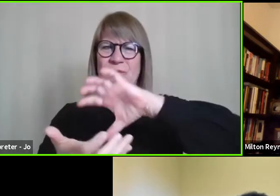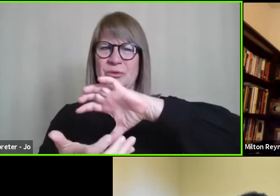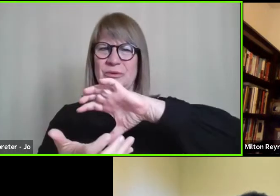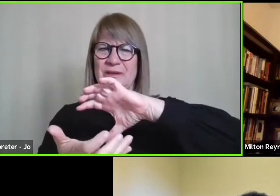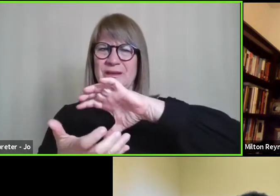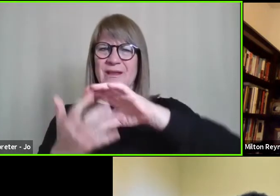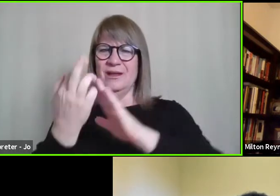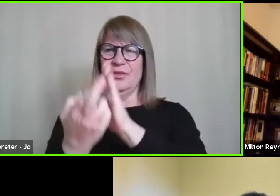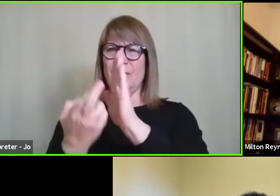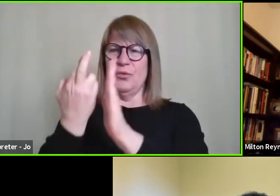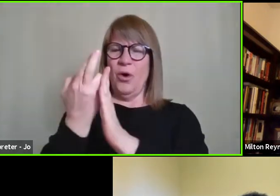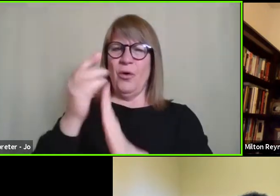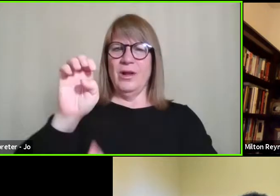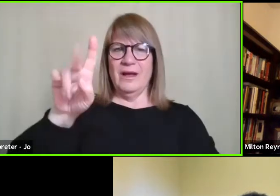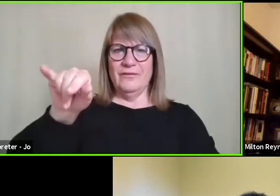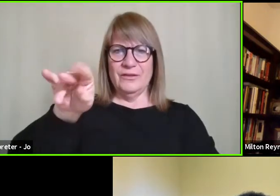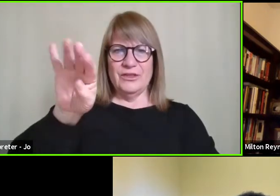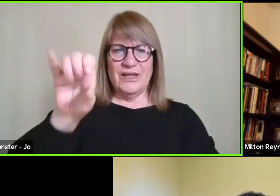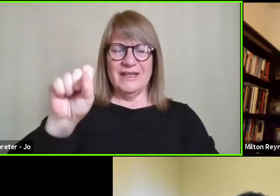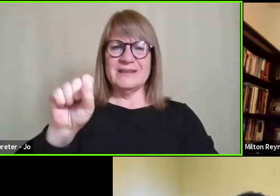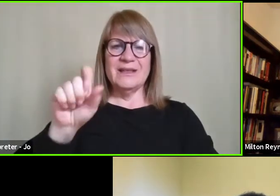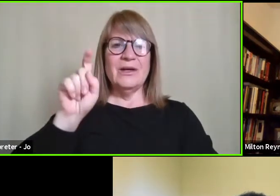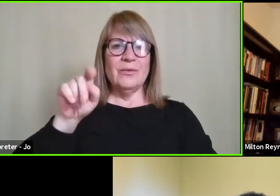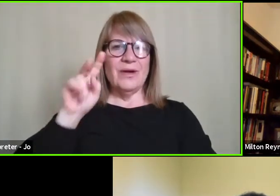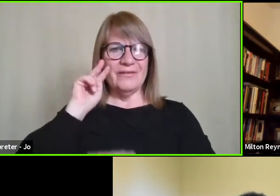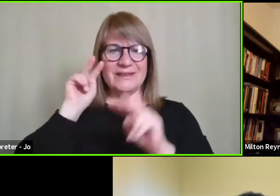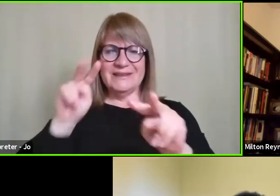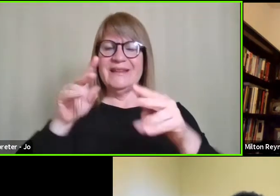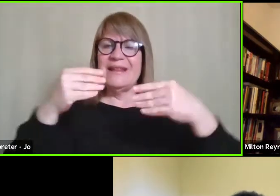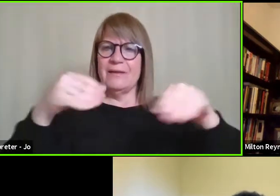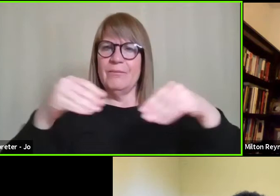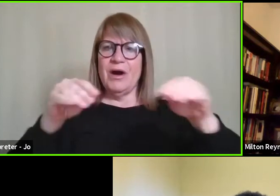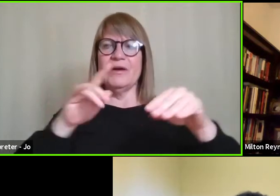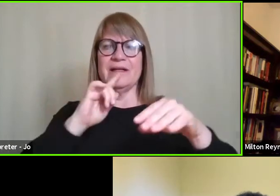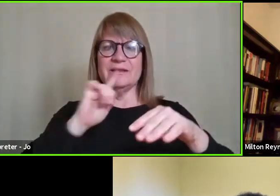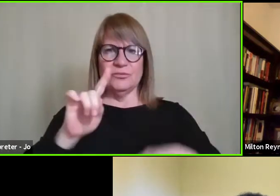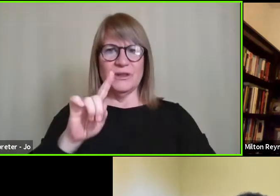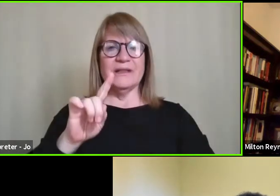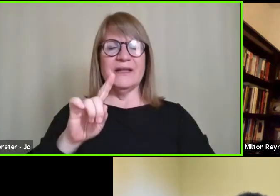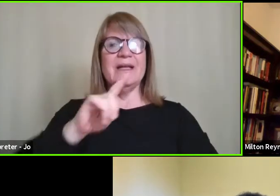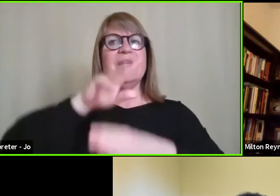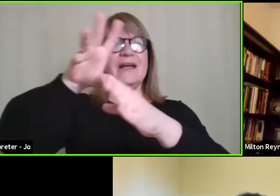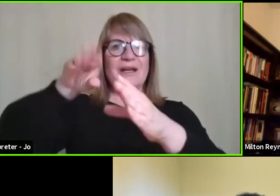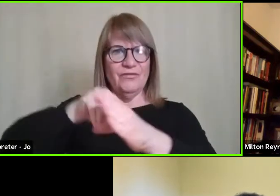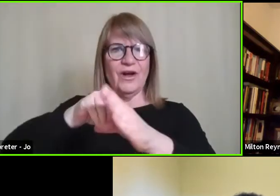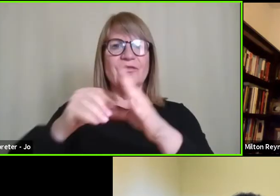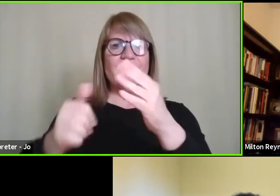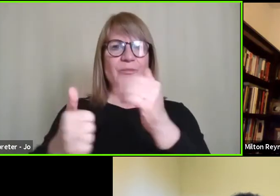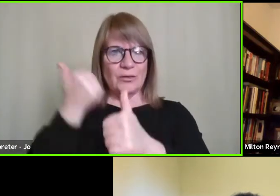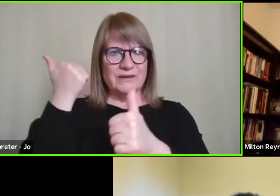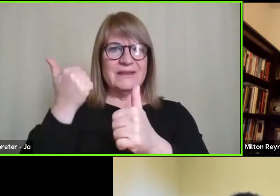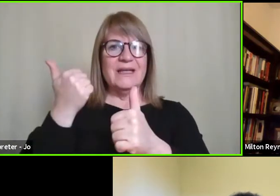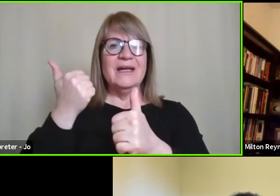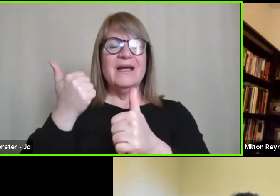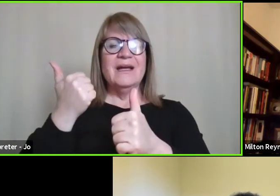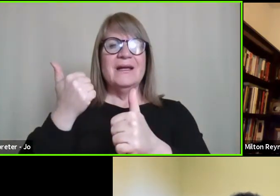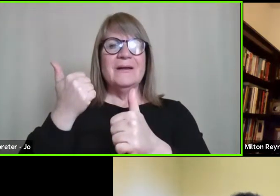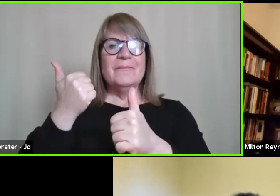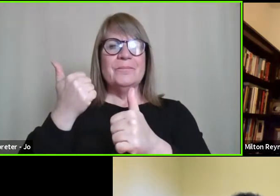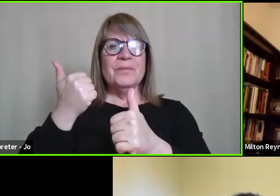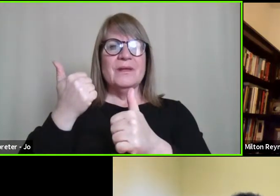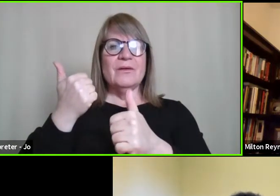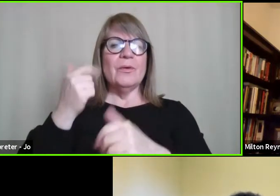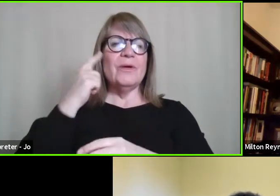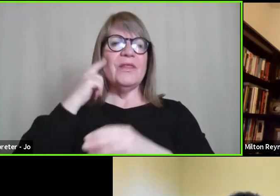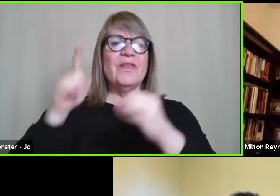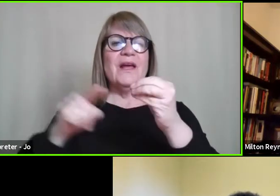that we can see how much it's kind of market sensibility this neoliberal sensibility is shaping the way we think about the need to in a